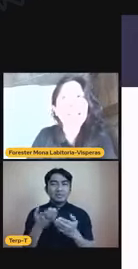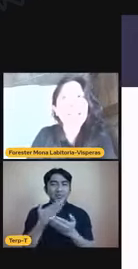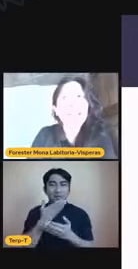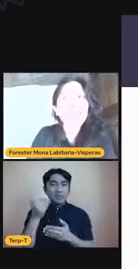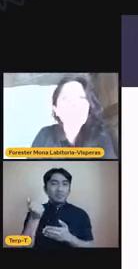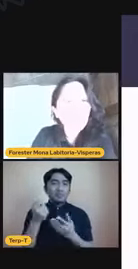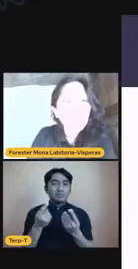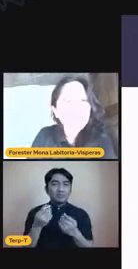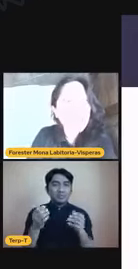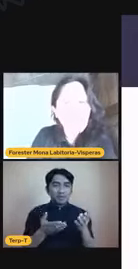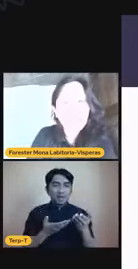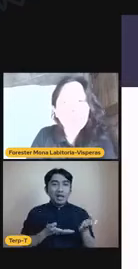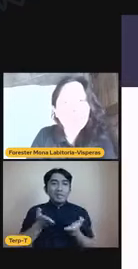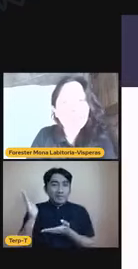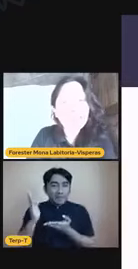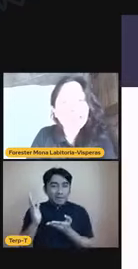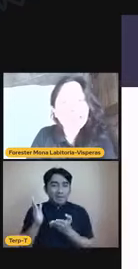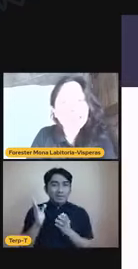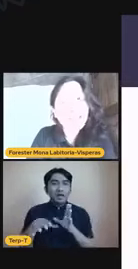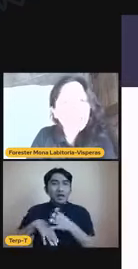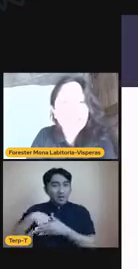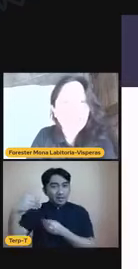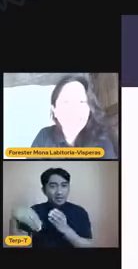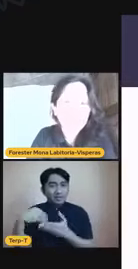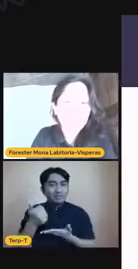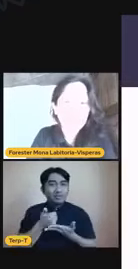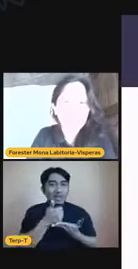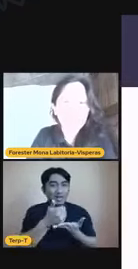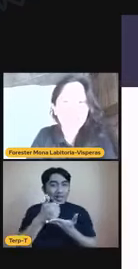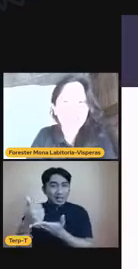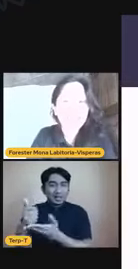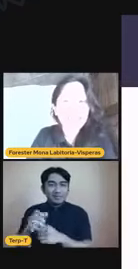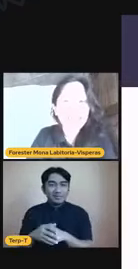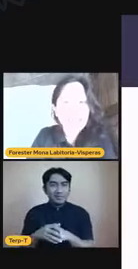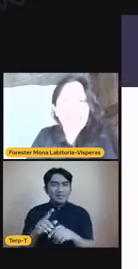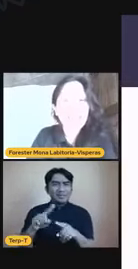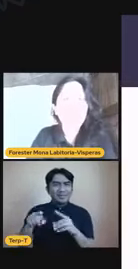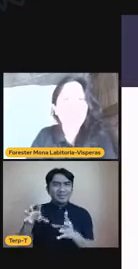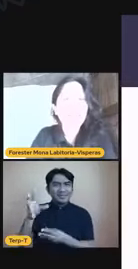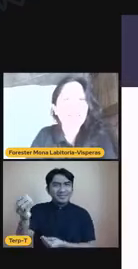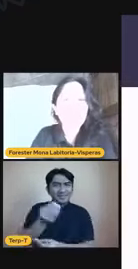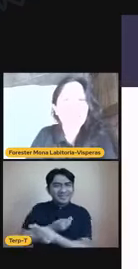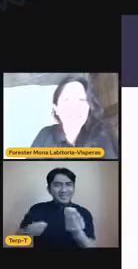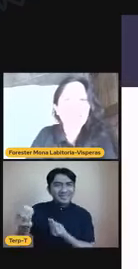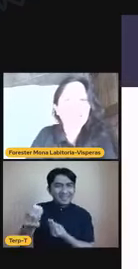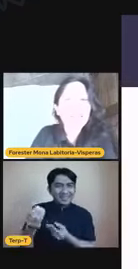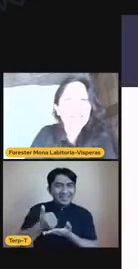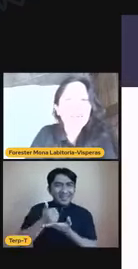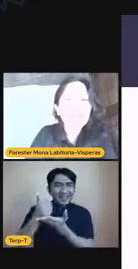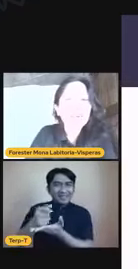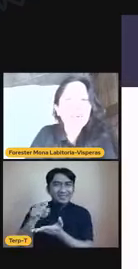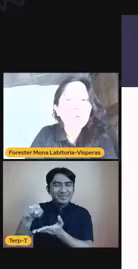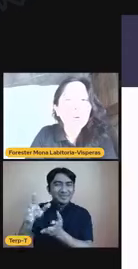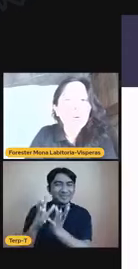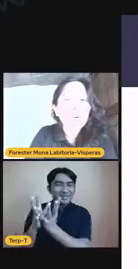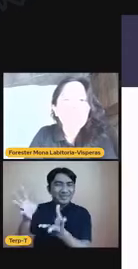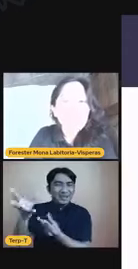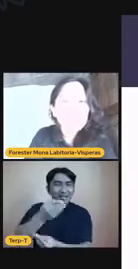therapy. Tumulong kami sa kapwa, pero kami talaga yung natulungan nung nangyari. Okay.